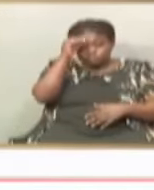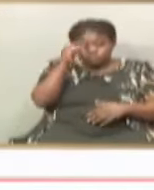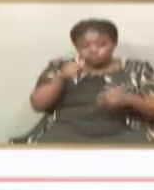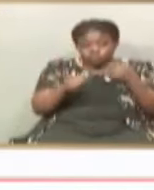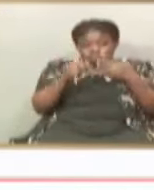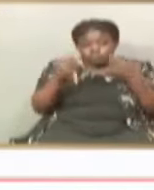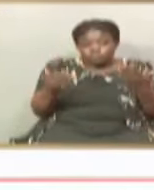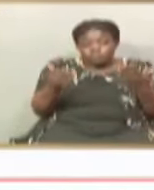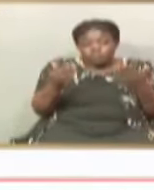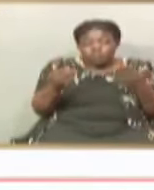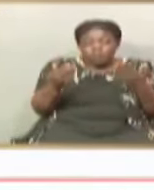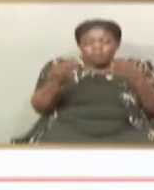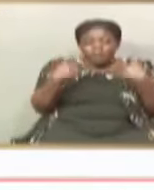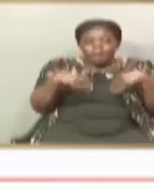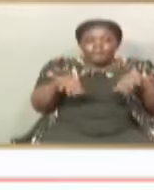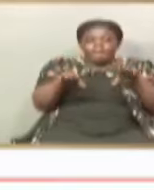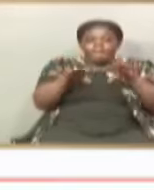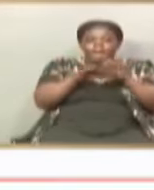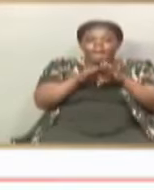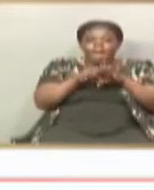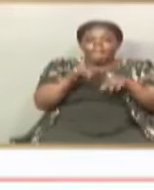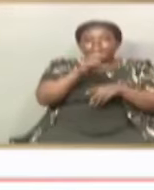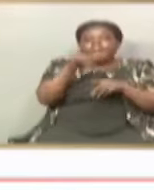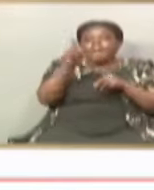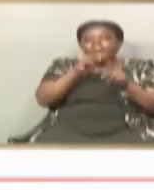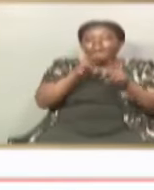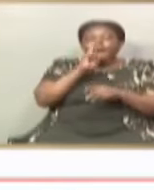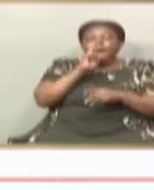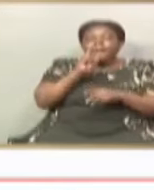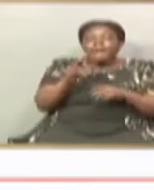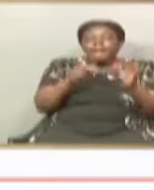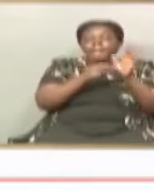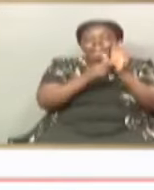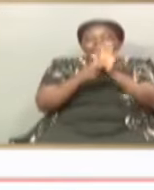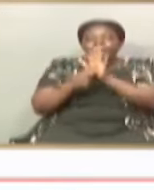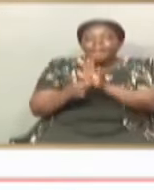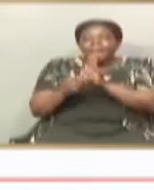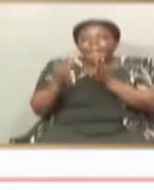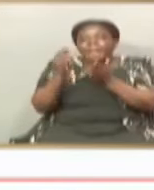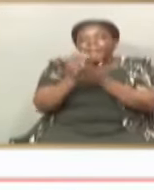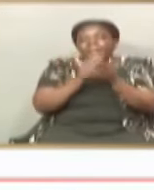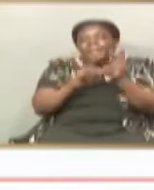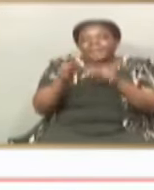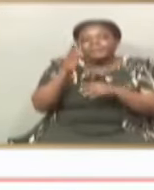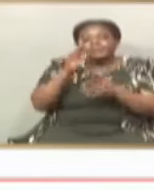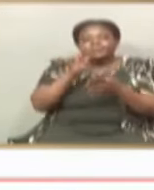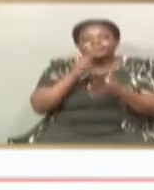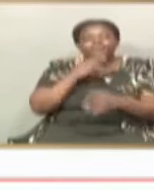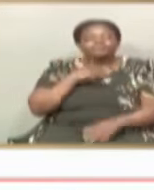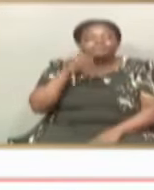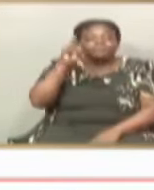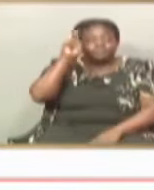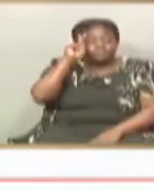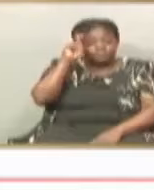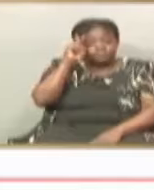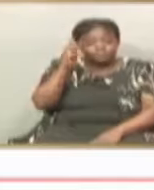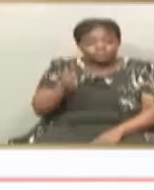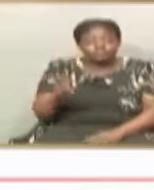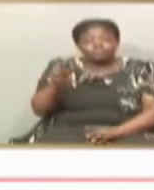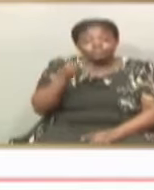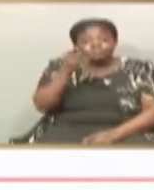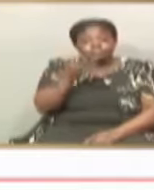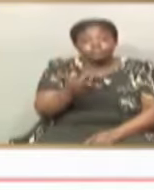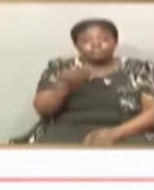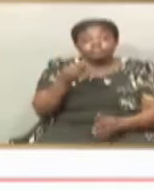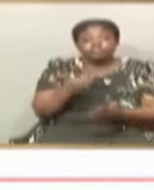points to how critical you people are in the expo. Because people want knowledge. People have money, people